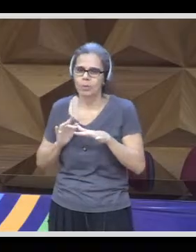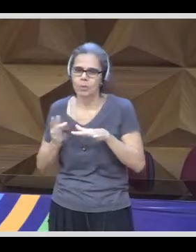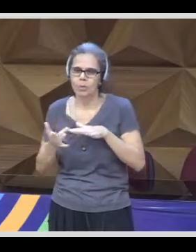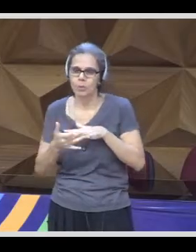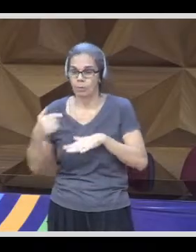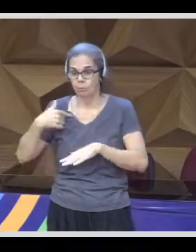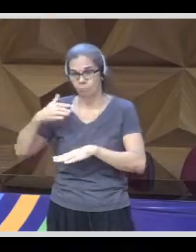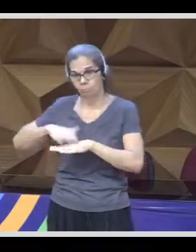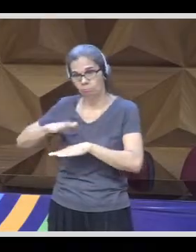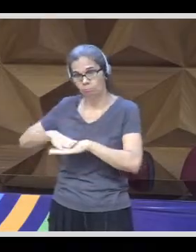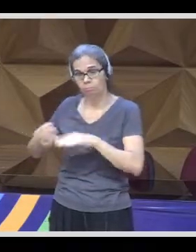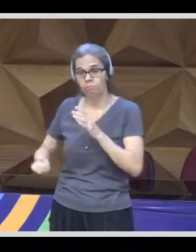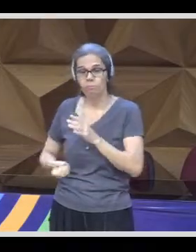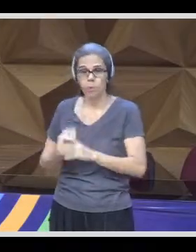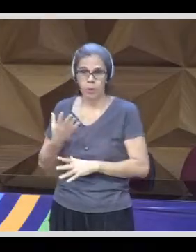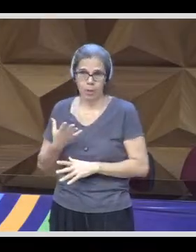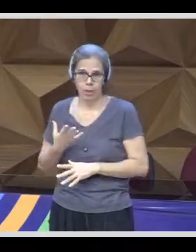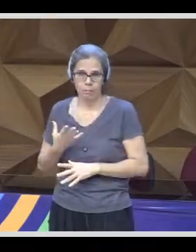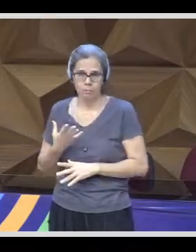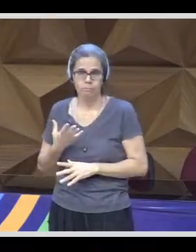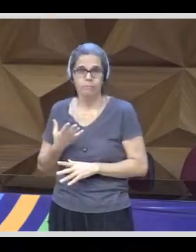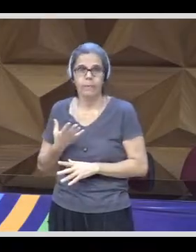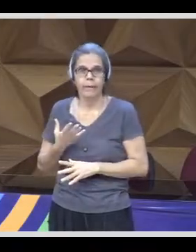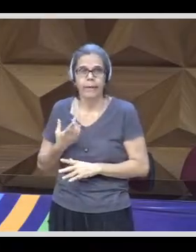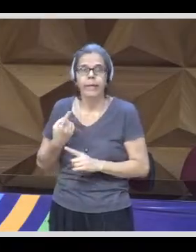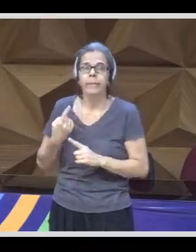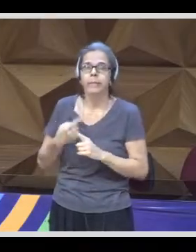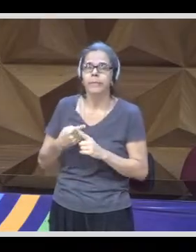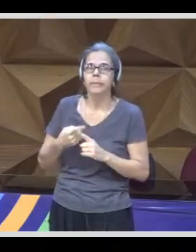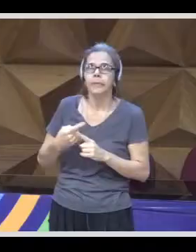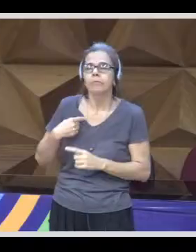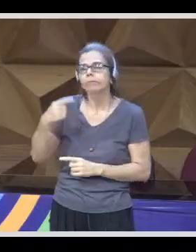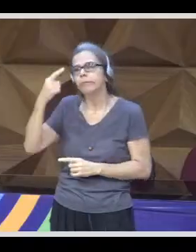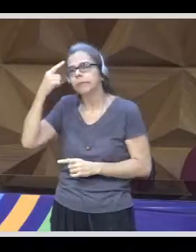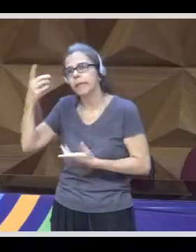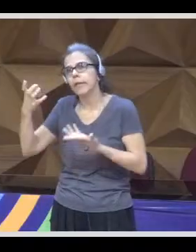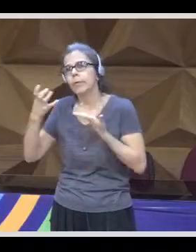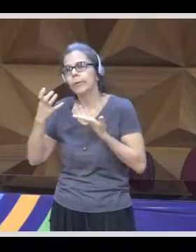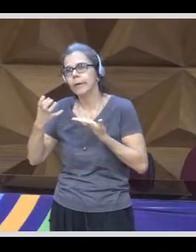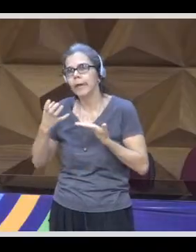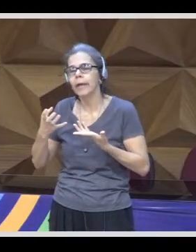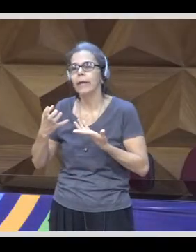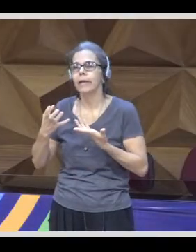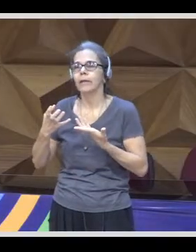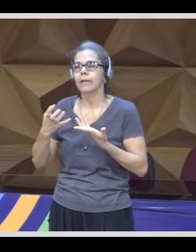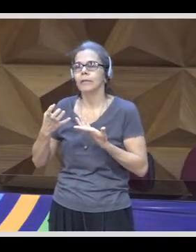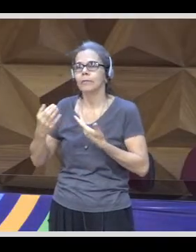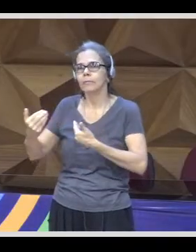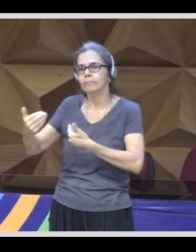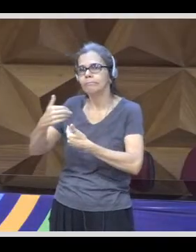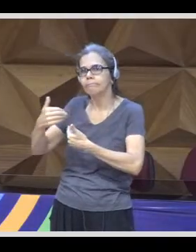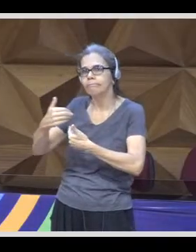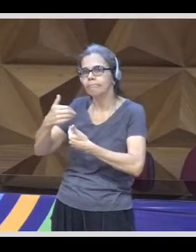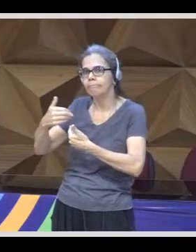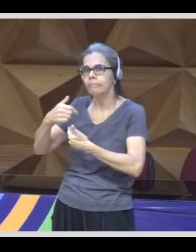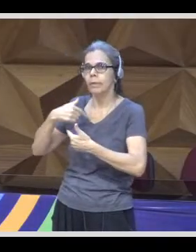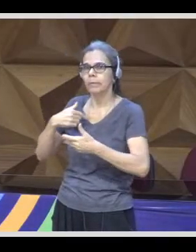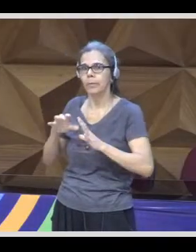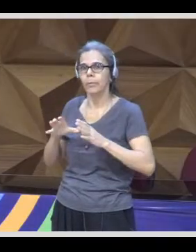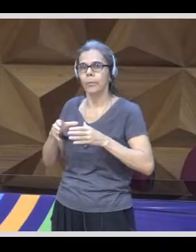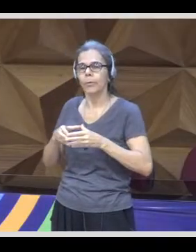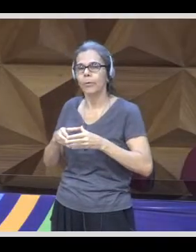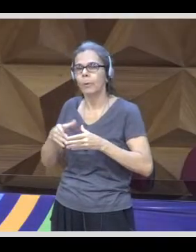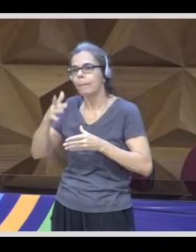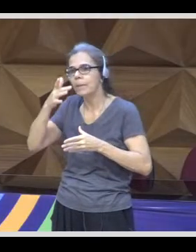connect users who share the same content. So here in my network, on the left, 6, 5, and